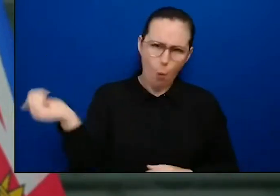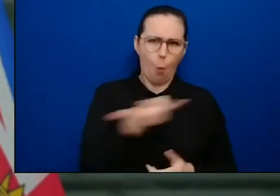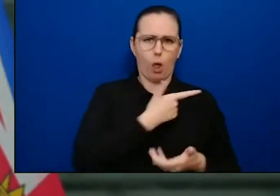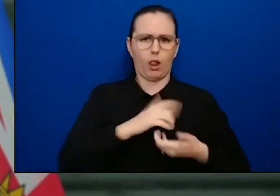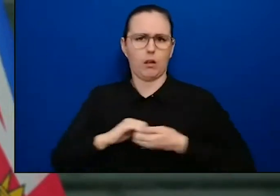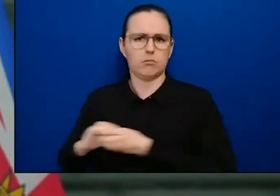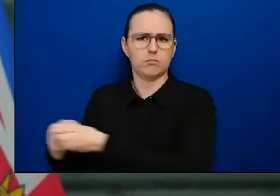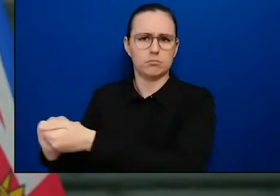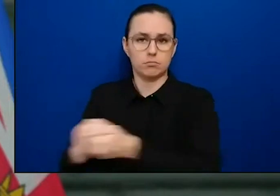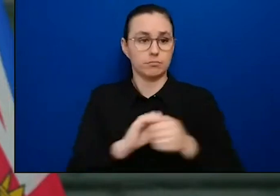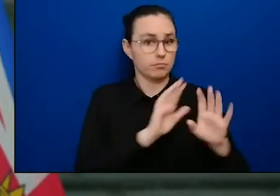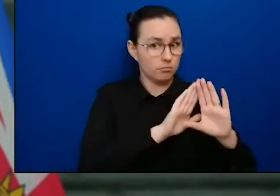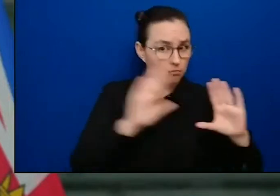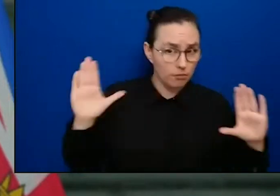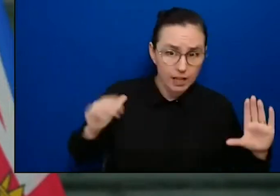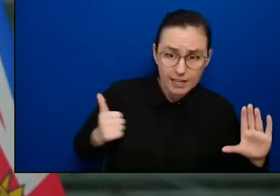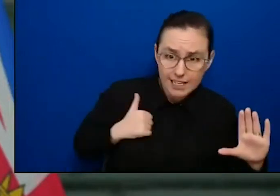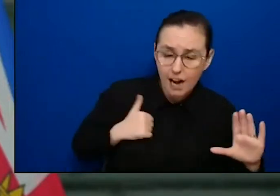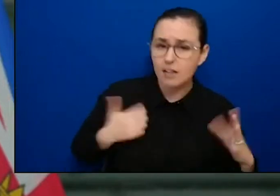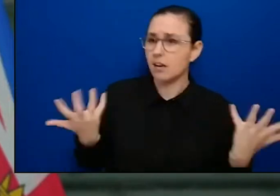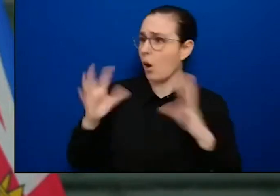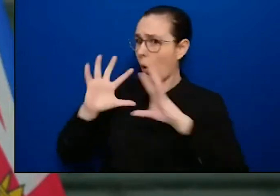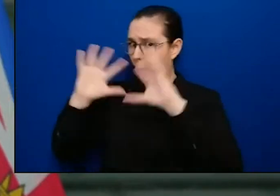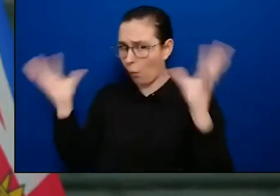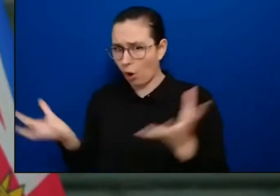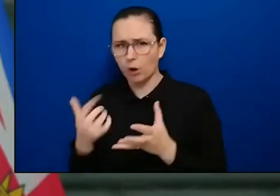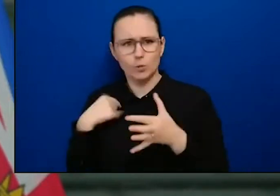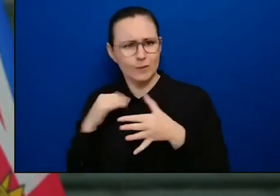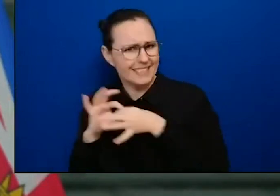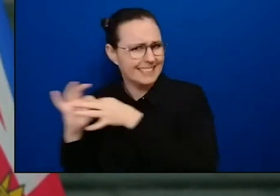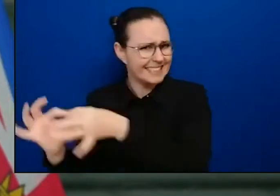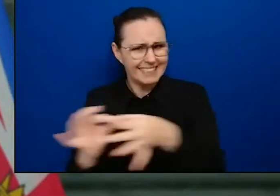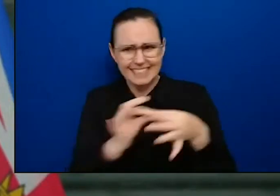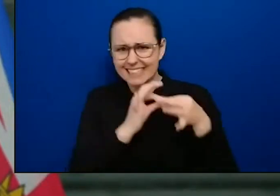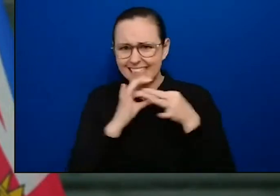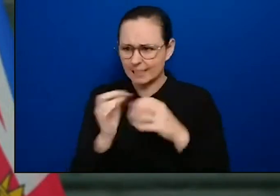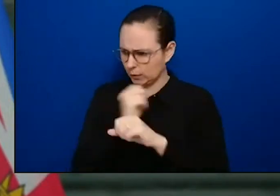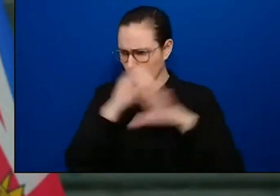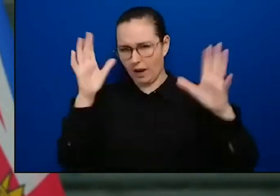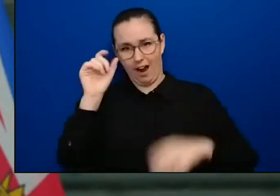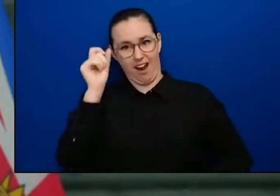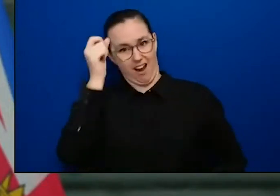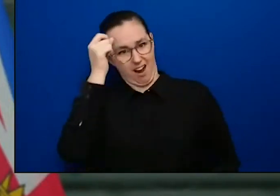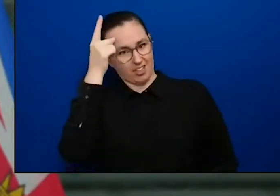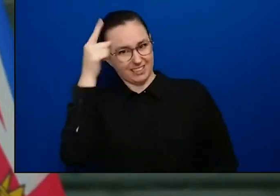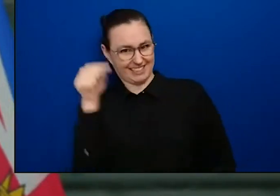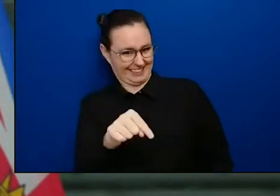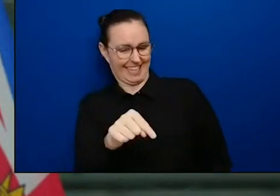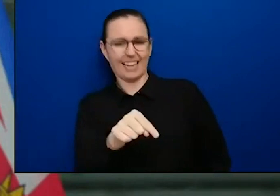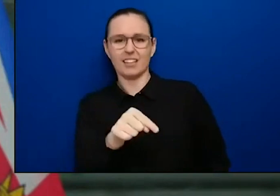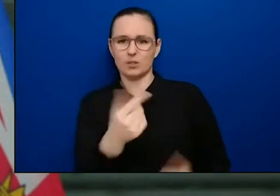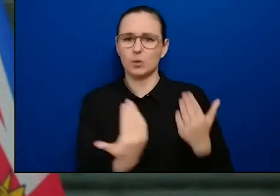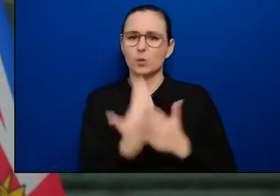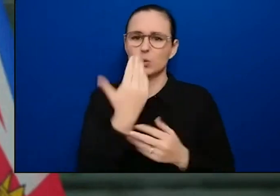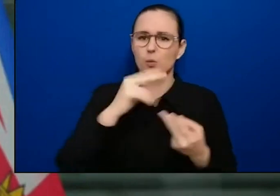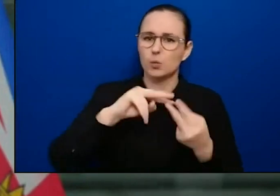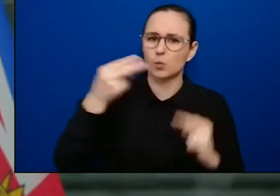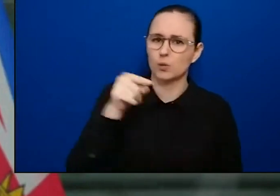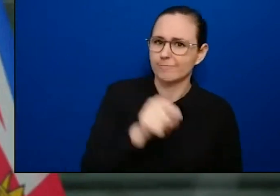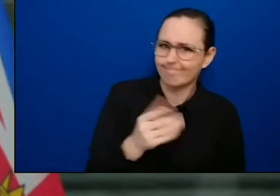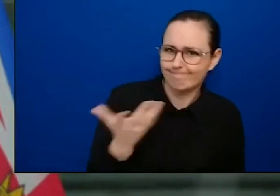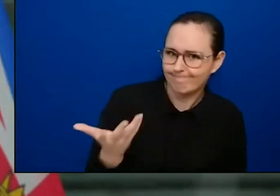the world to help answer for everyone. In the meantime, the Government of Canada acted quickly to put